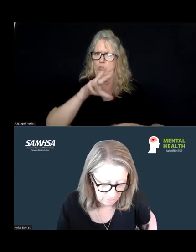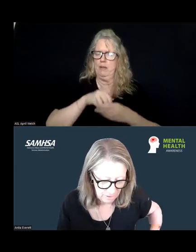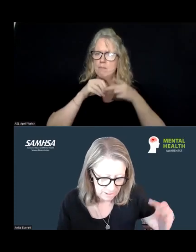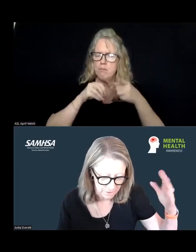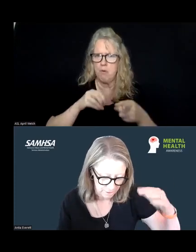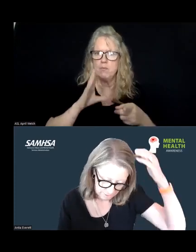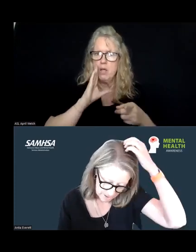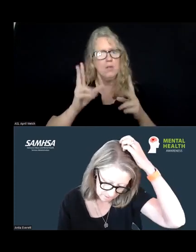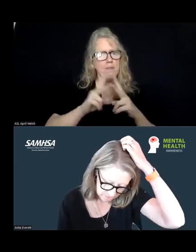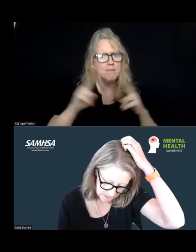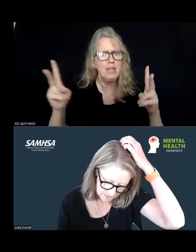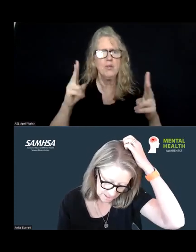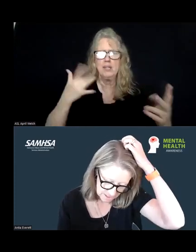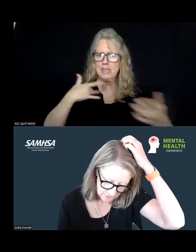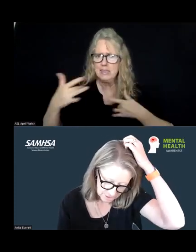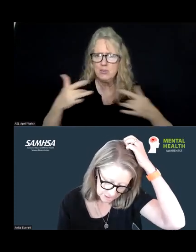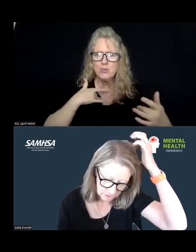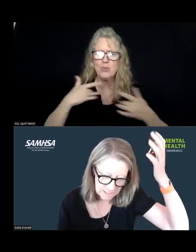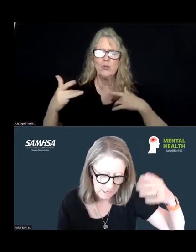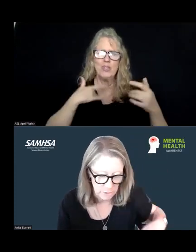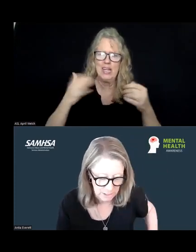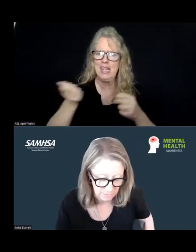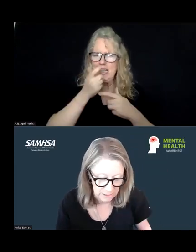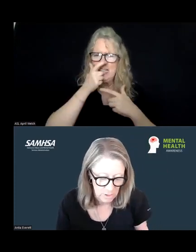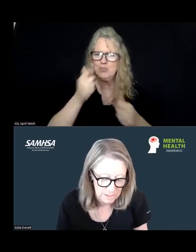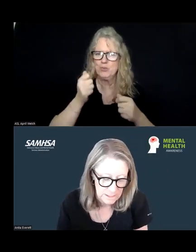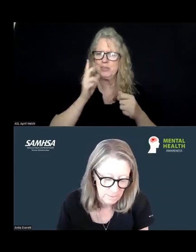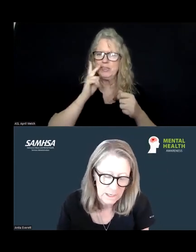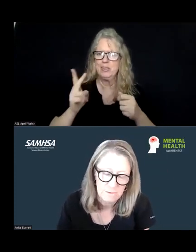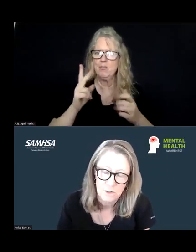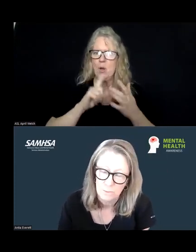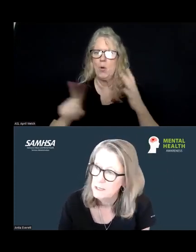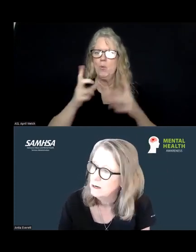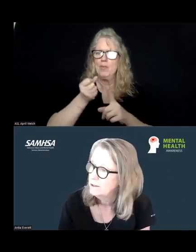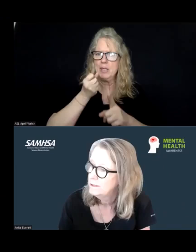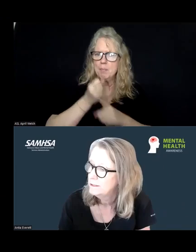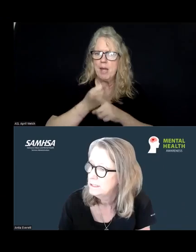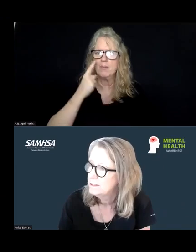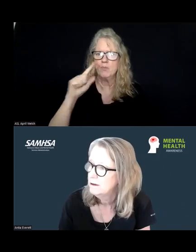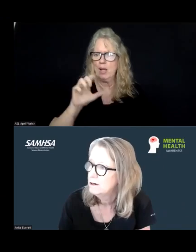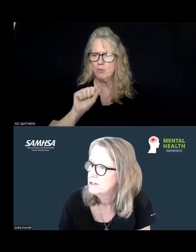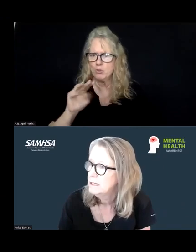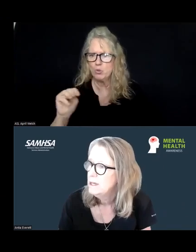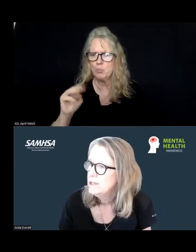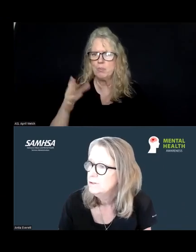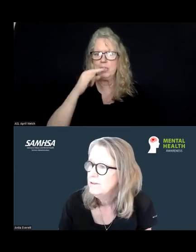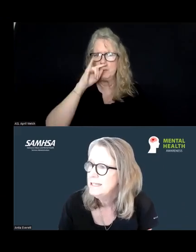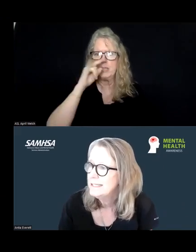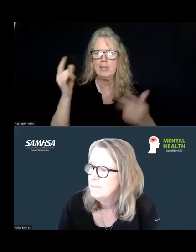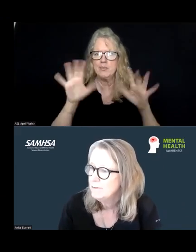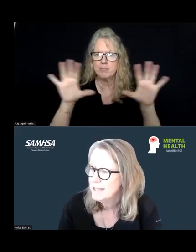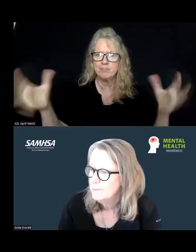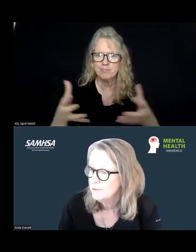are, very concerned about and interested in looking at objectively what is the impact of social media on kids at large. So